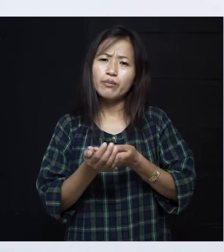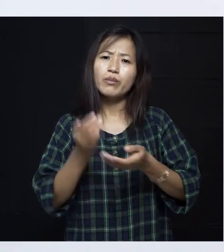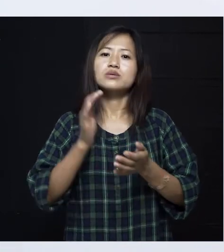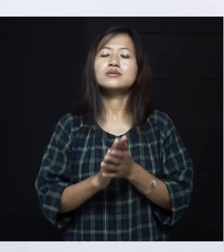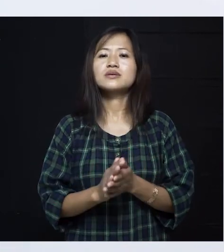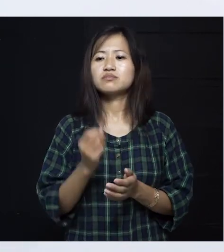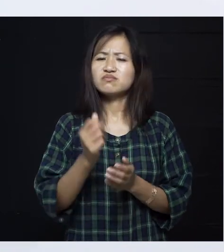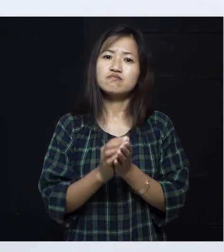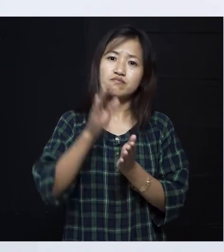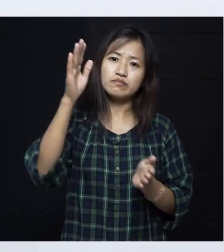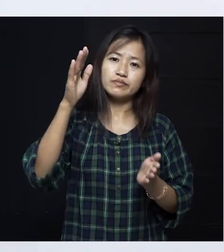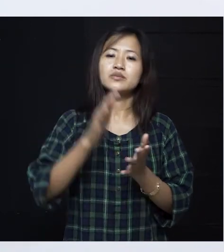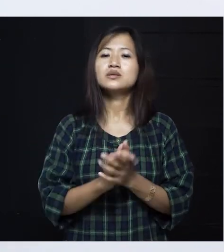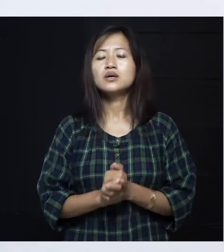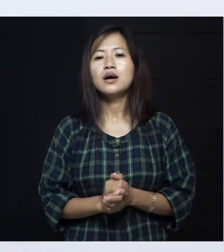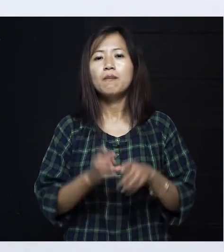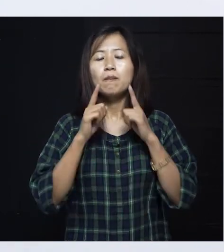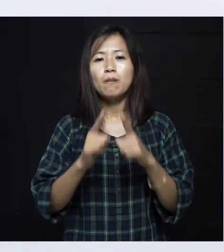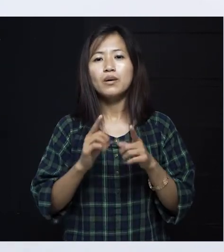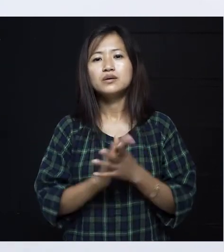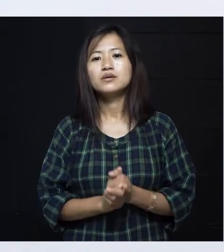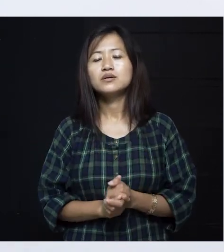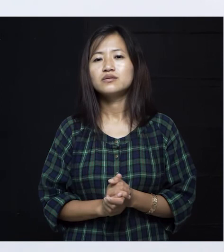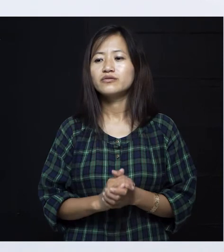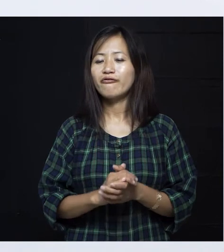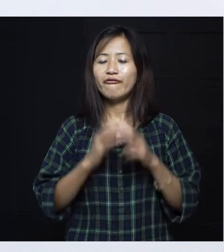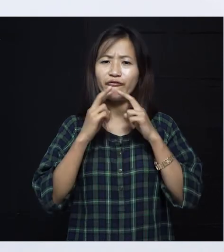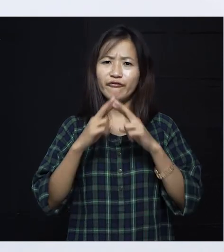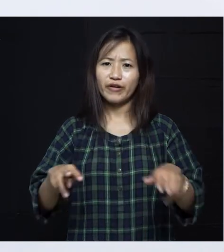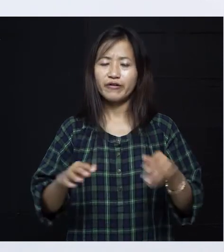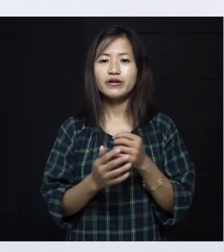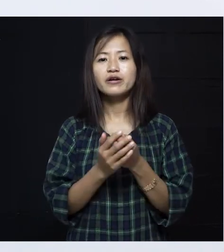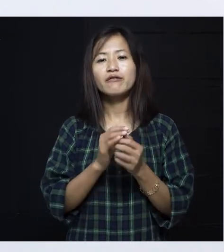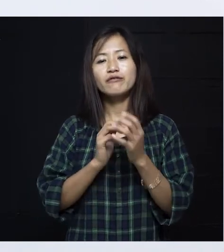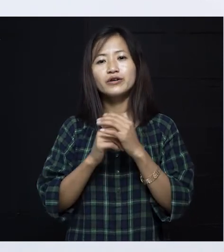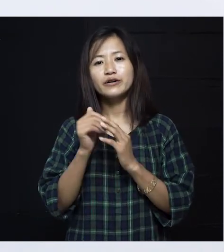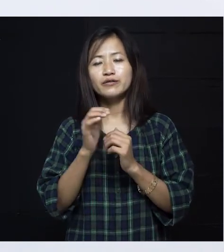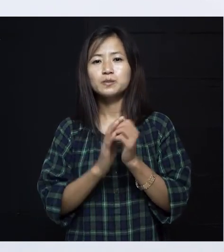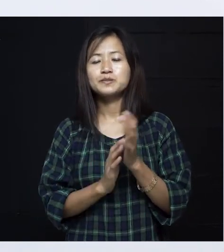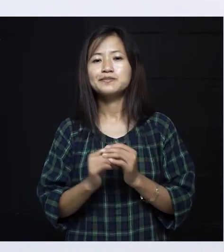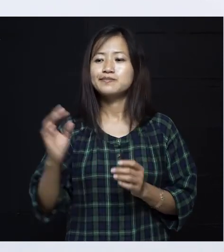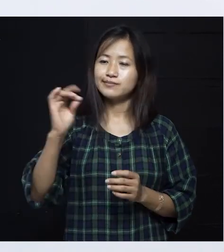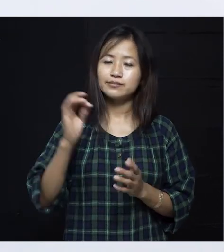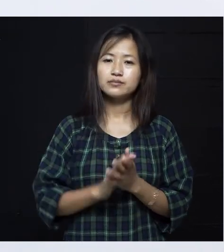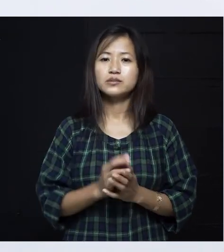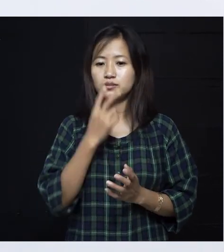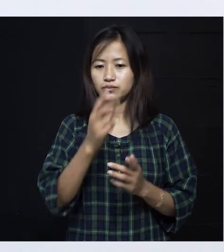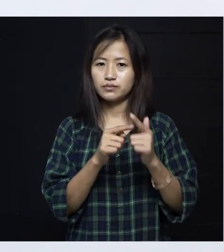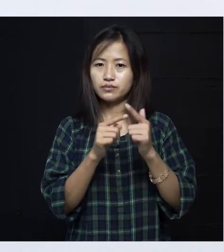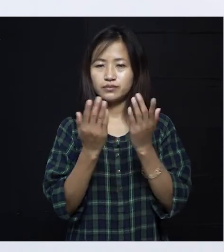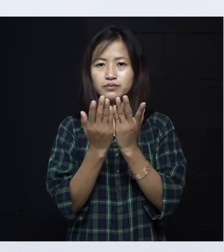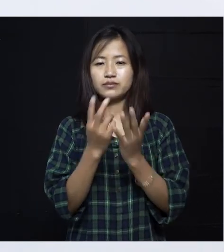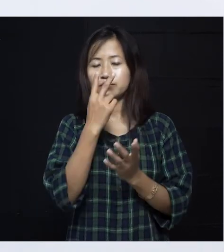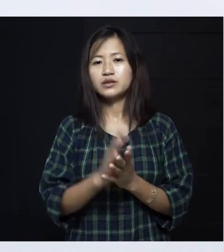it is very expensive, but very comfortable again. That is what it's written there in your textbook, isn't it? It is